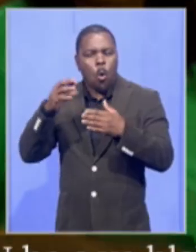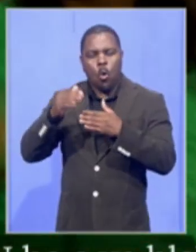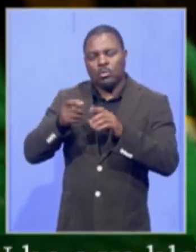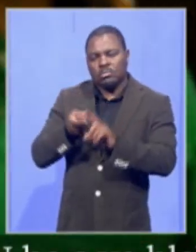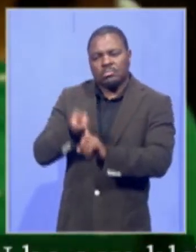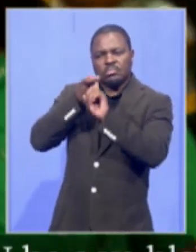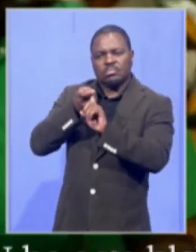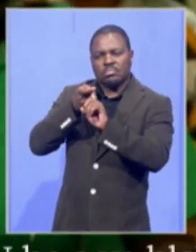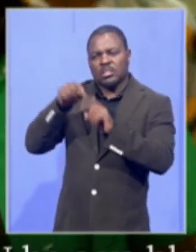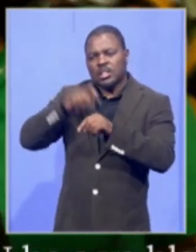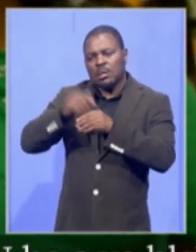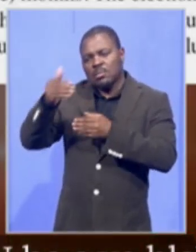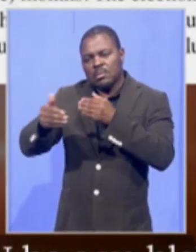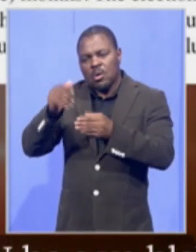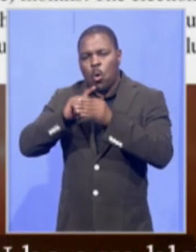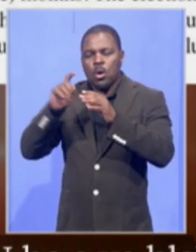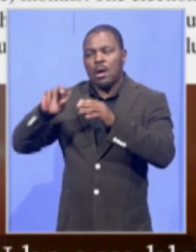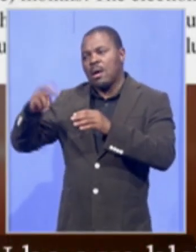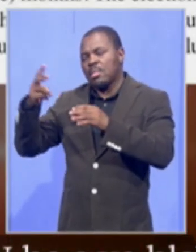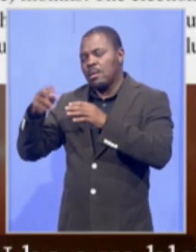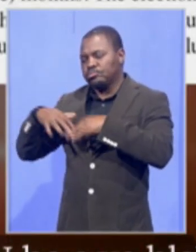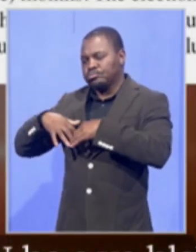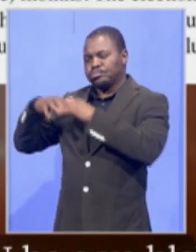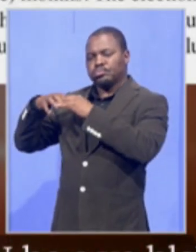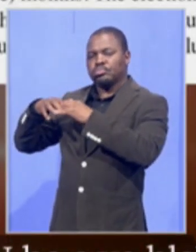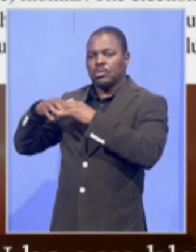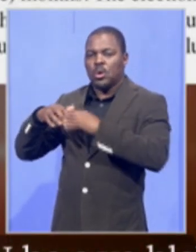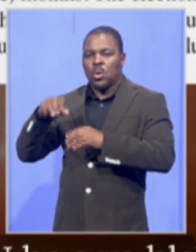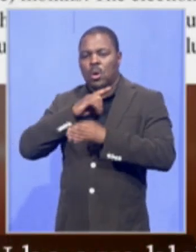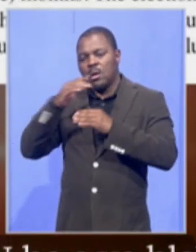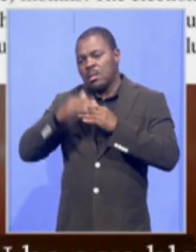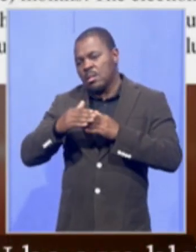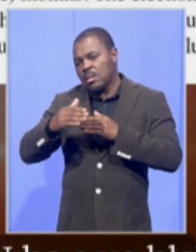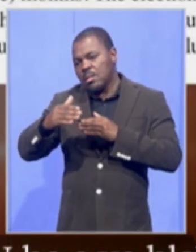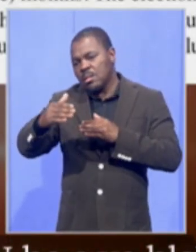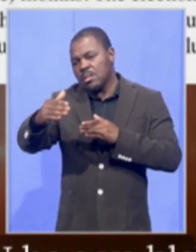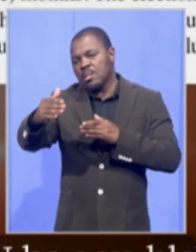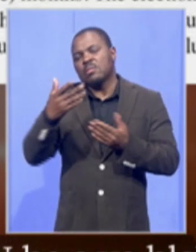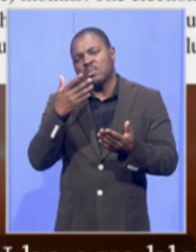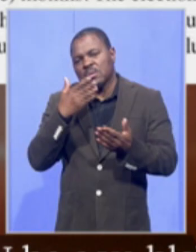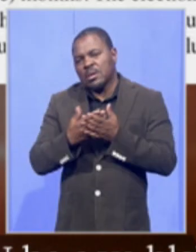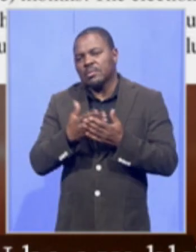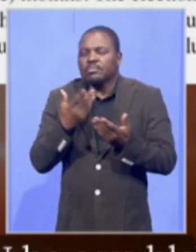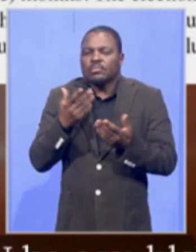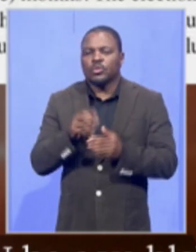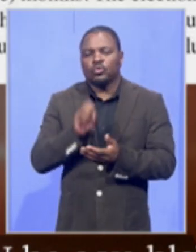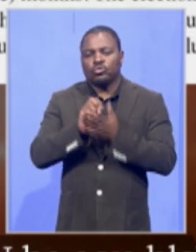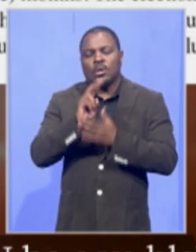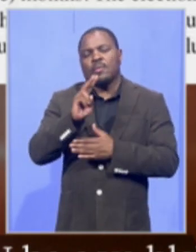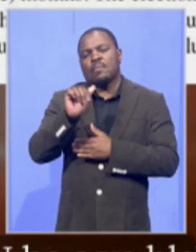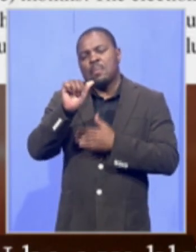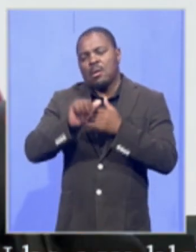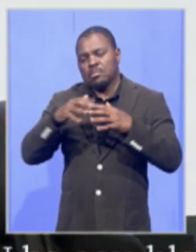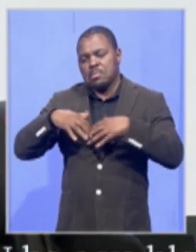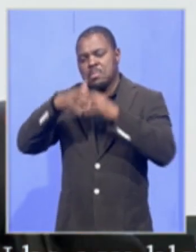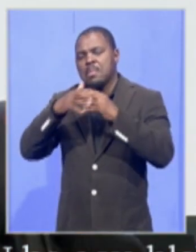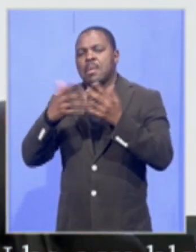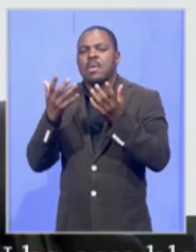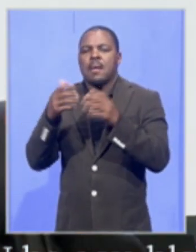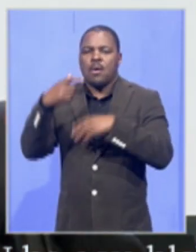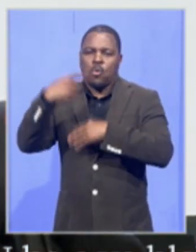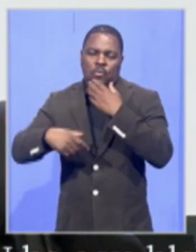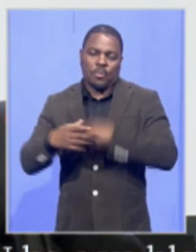le ho thewa ha la nakwana e le ho lebisa mokga sebokeng nakong ya dikgwedi tse 12. You